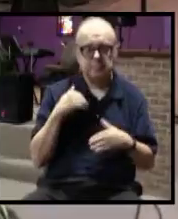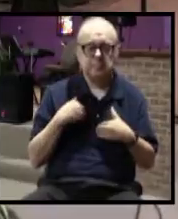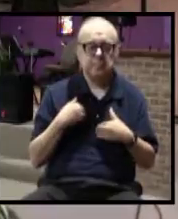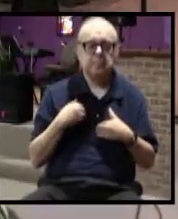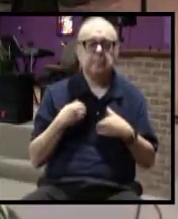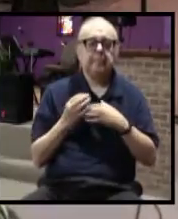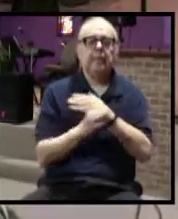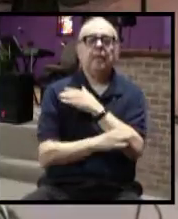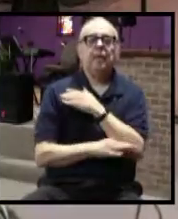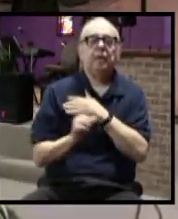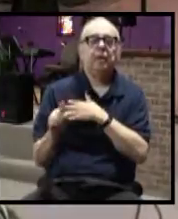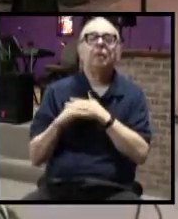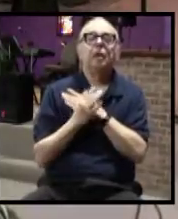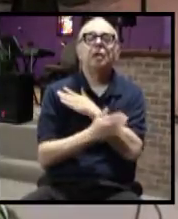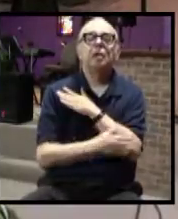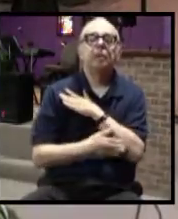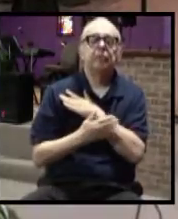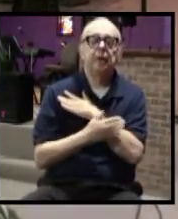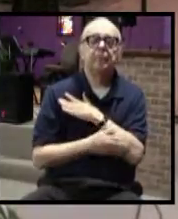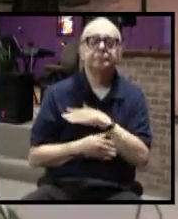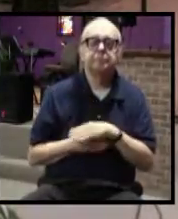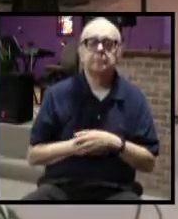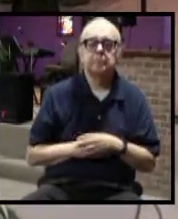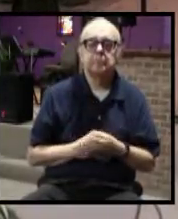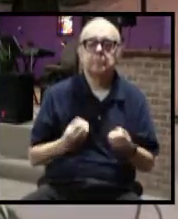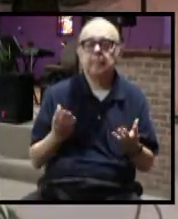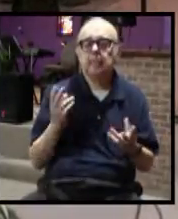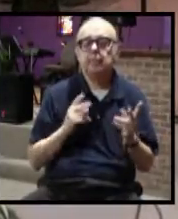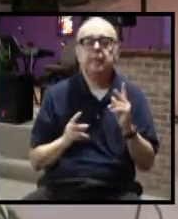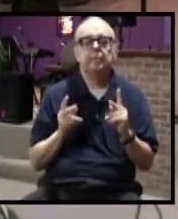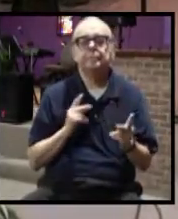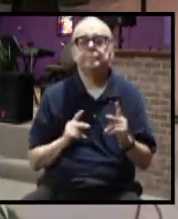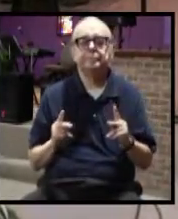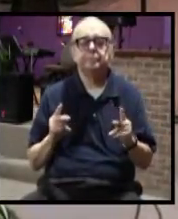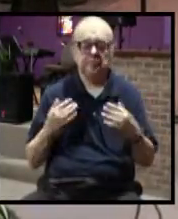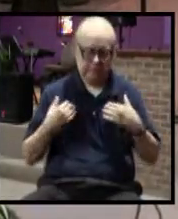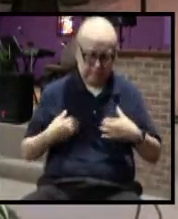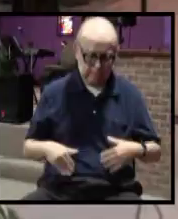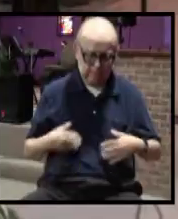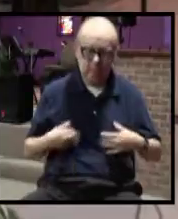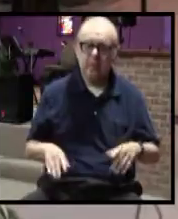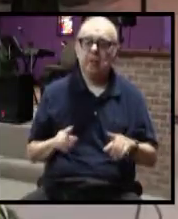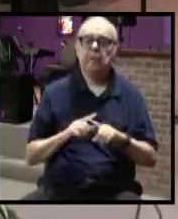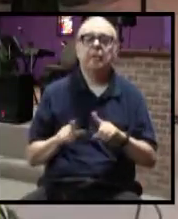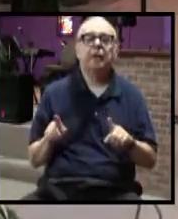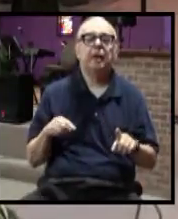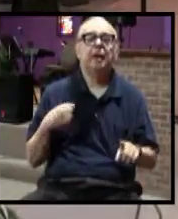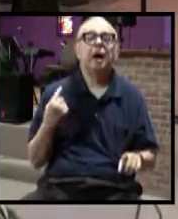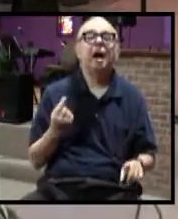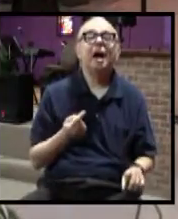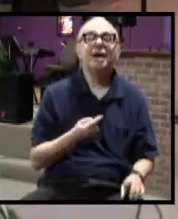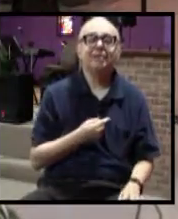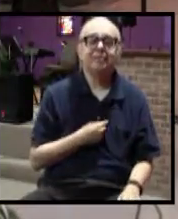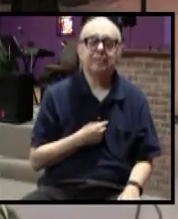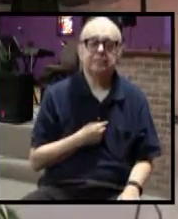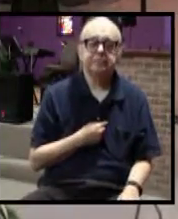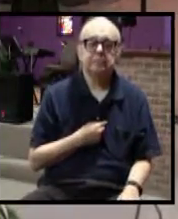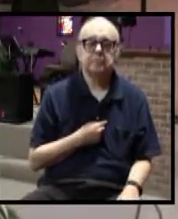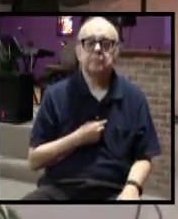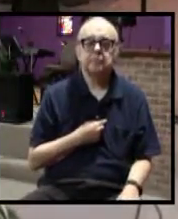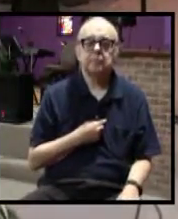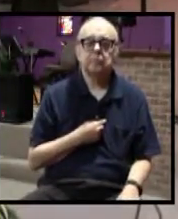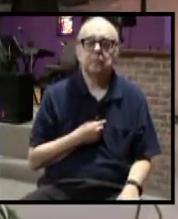And I know that we've got a lot of foreigners in our country. And there's a lot of people that are dressed different than the way we dress.